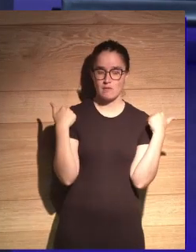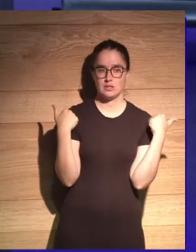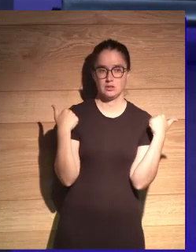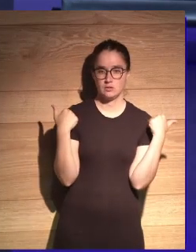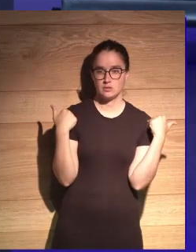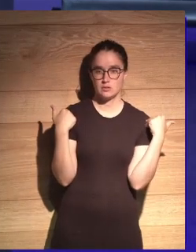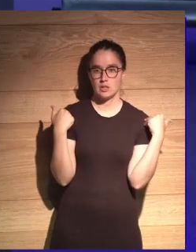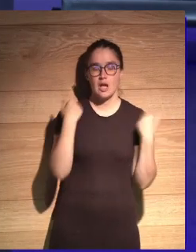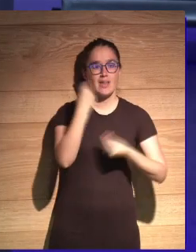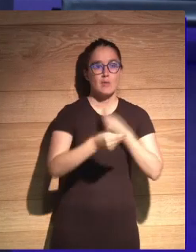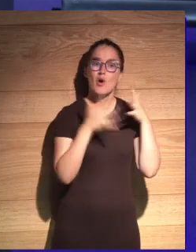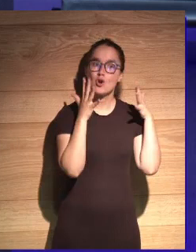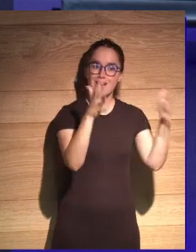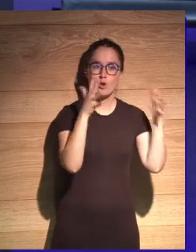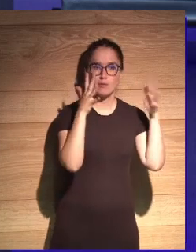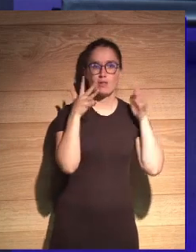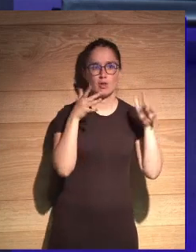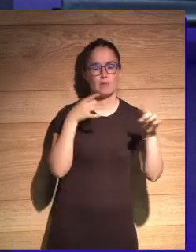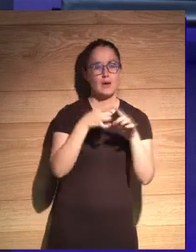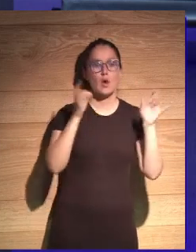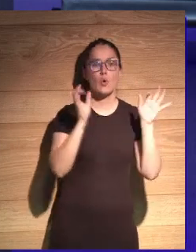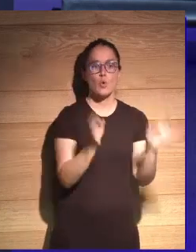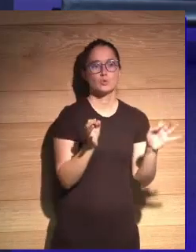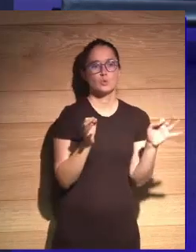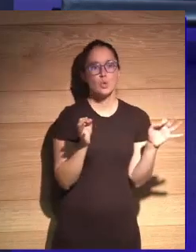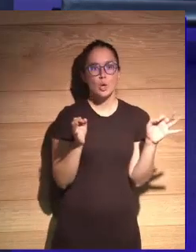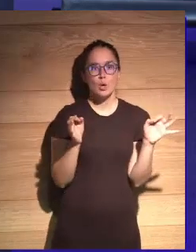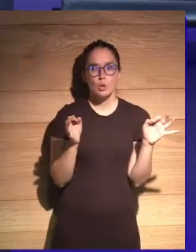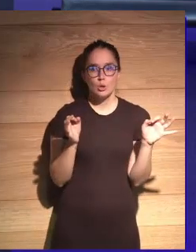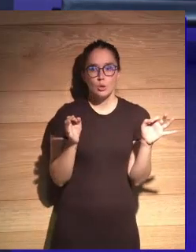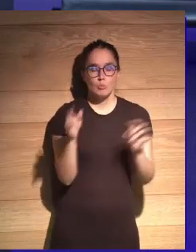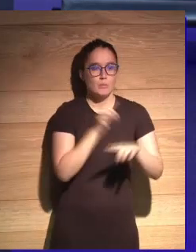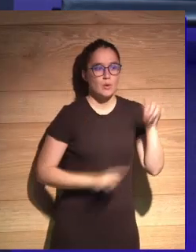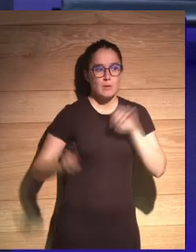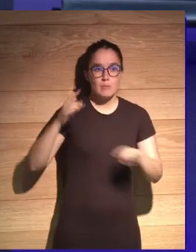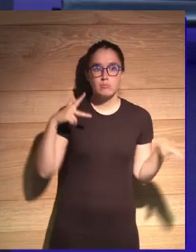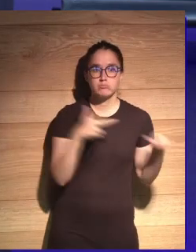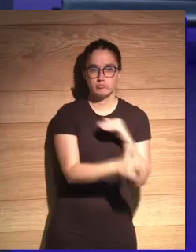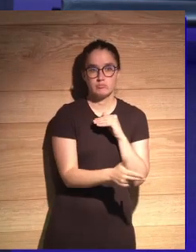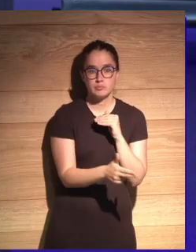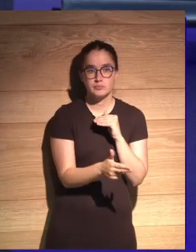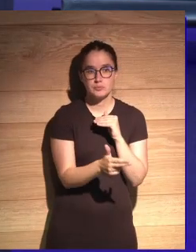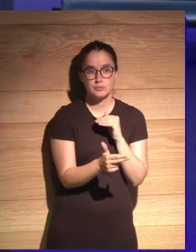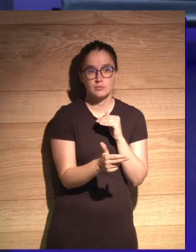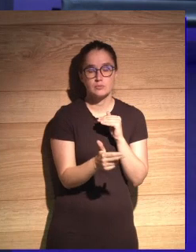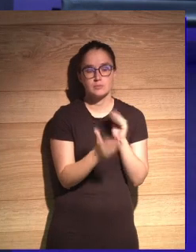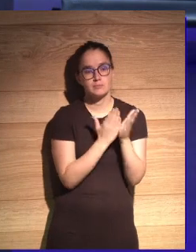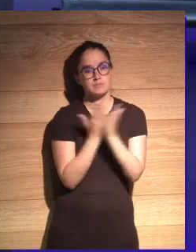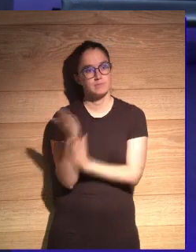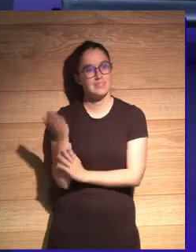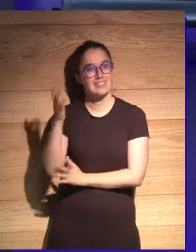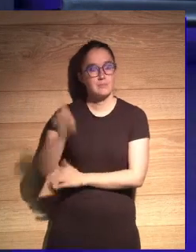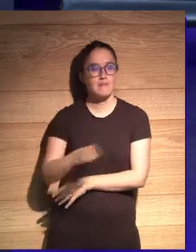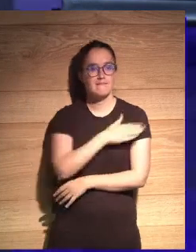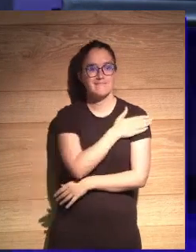in a responsible way. And we provide some recommendations so that there are no problems.